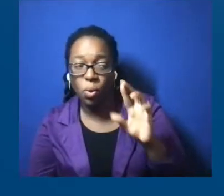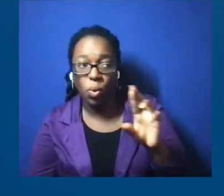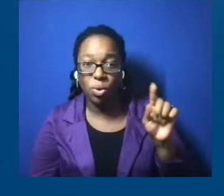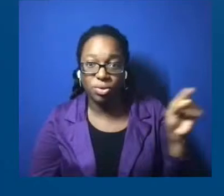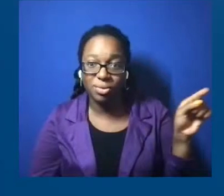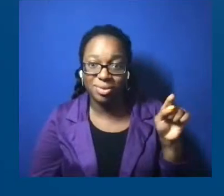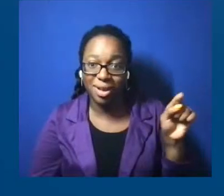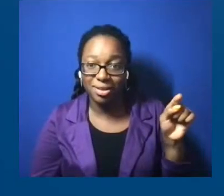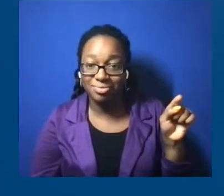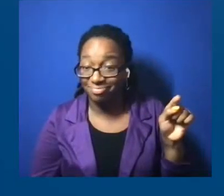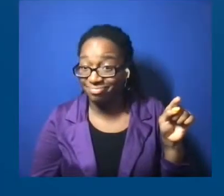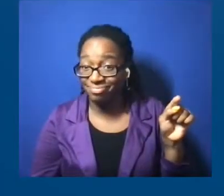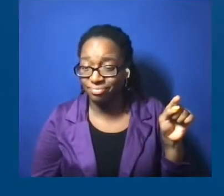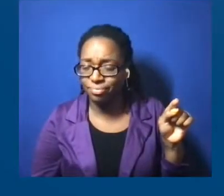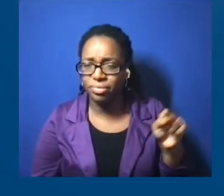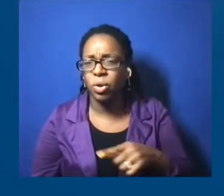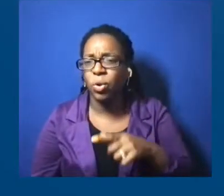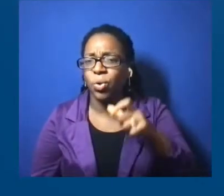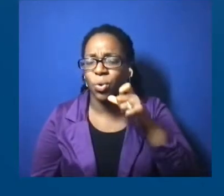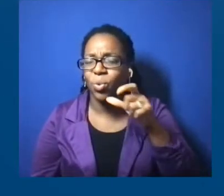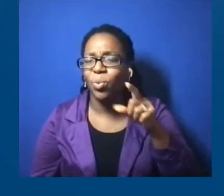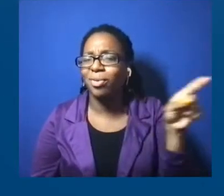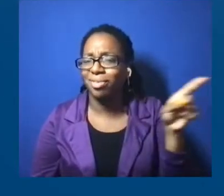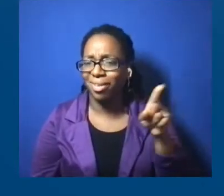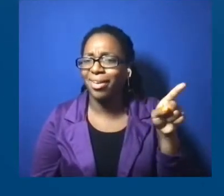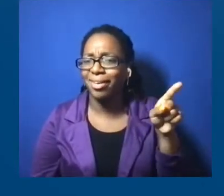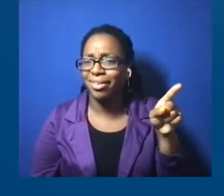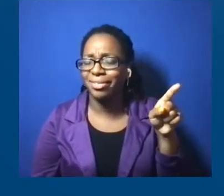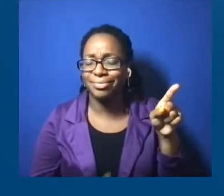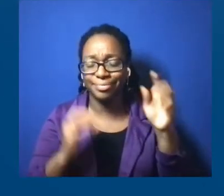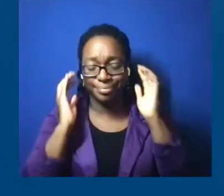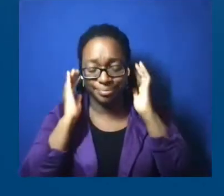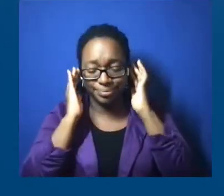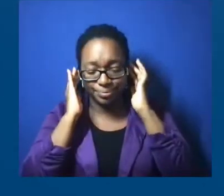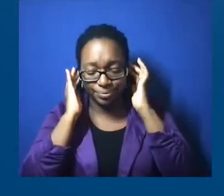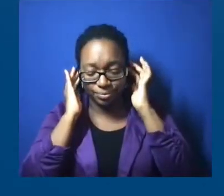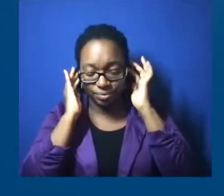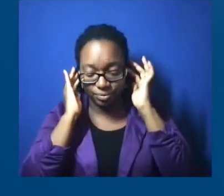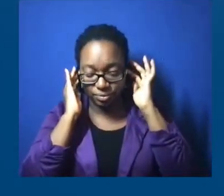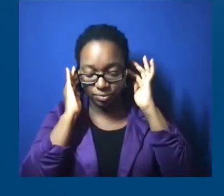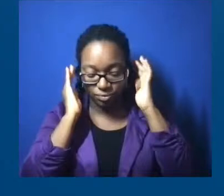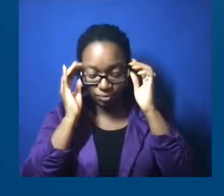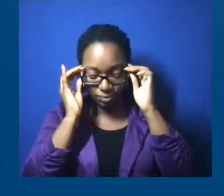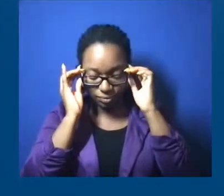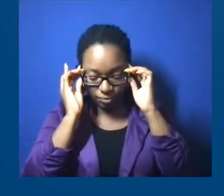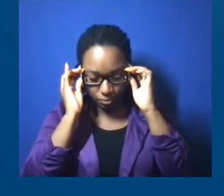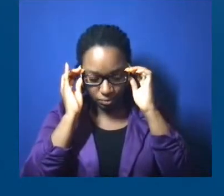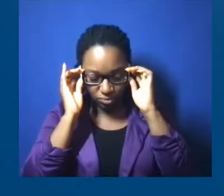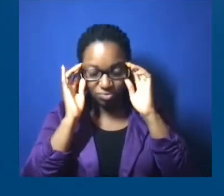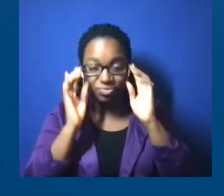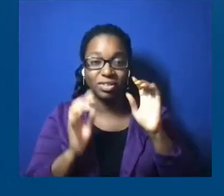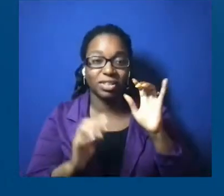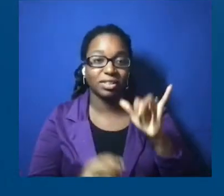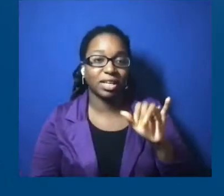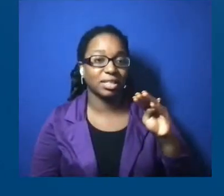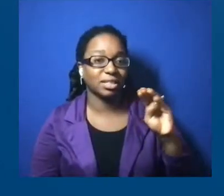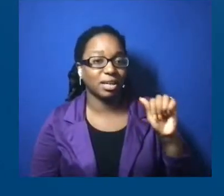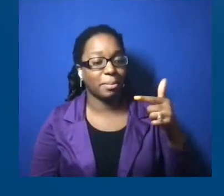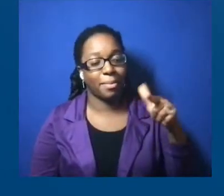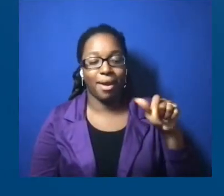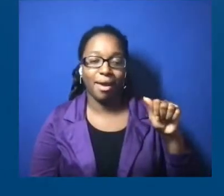don't know who they think they are. You know, that's the whole MAGA trickle-down